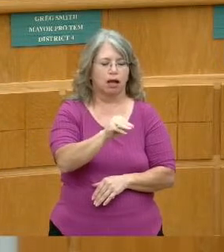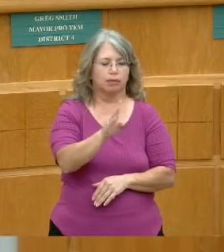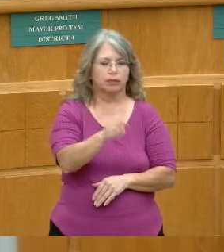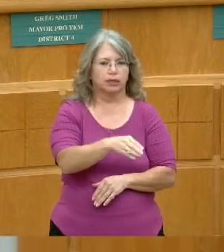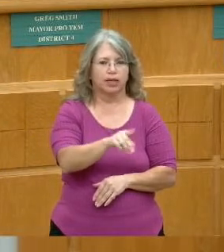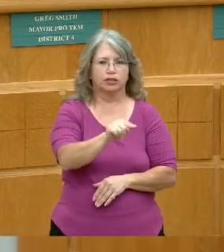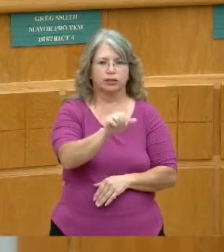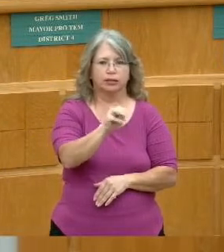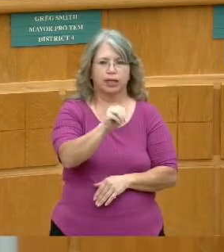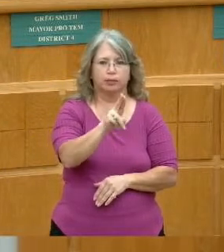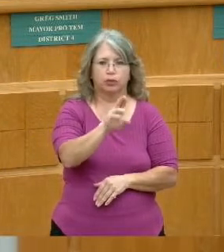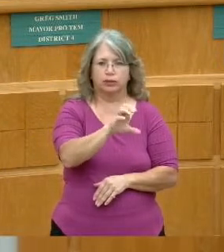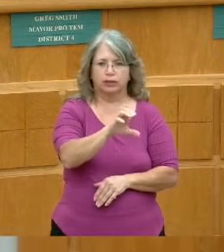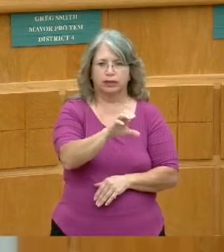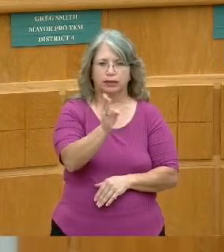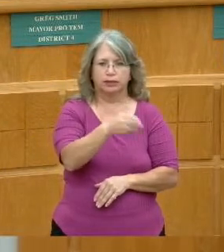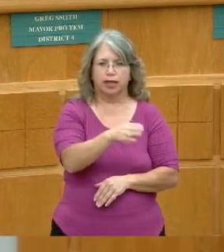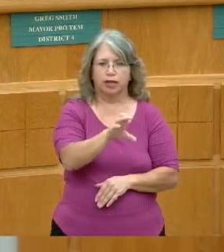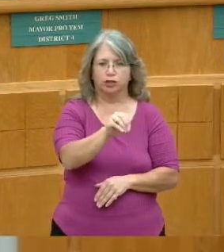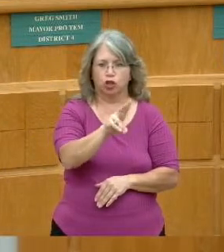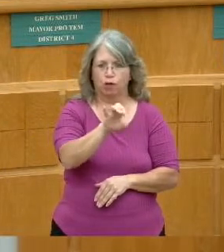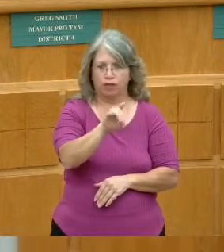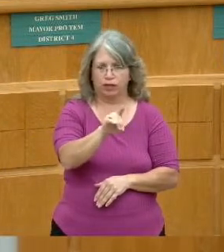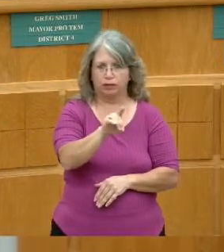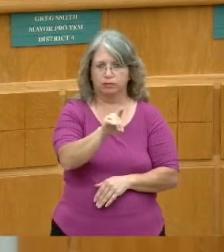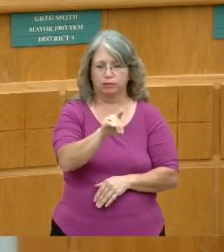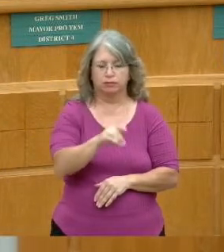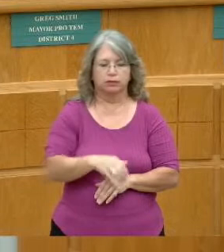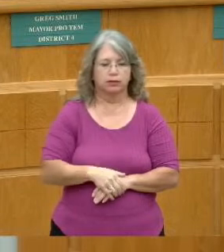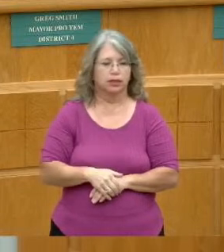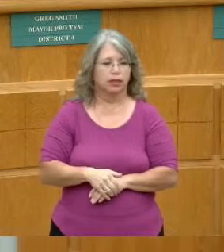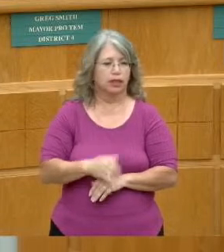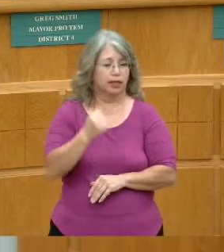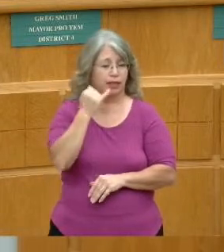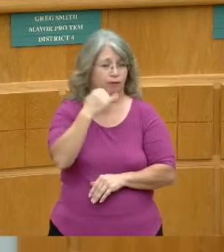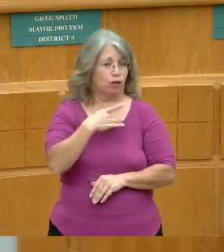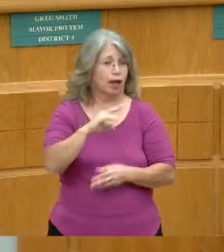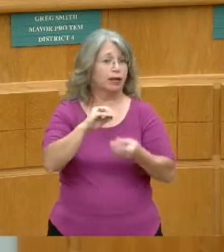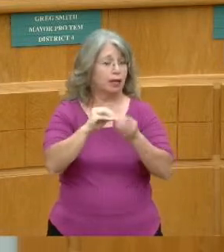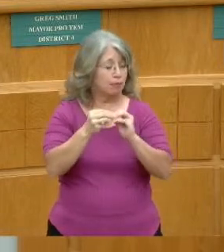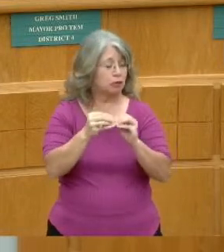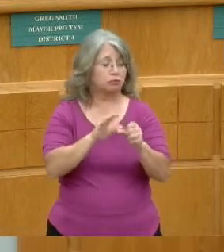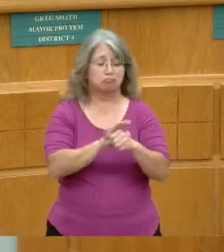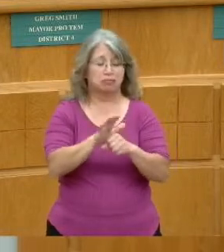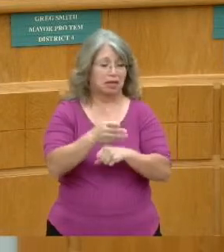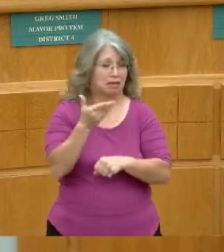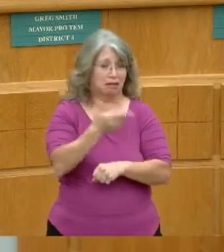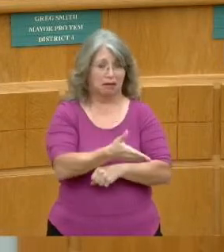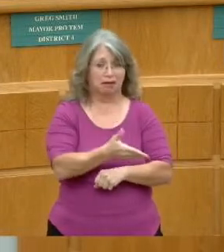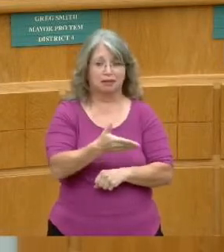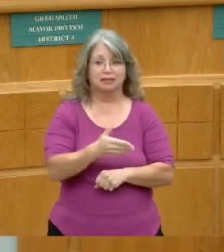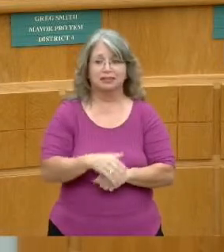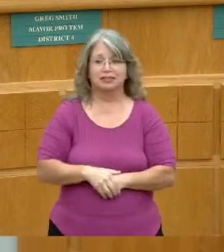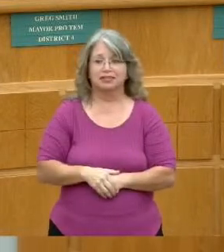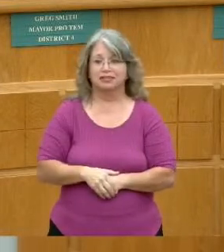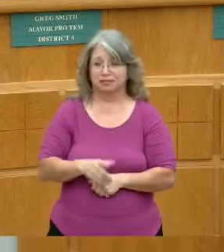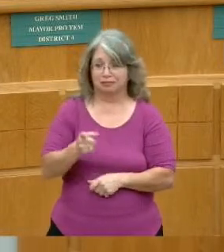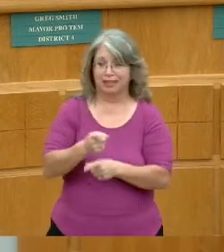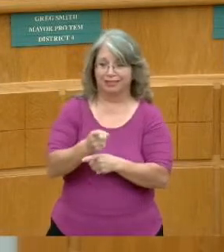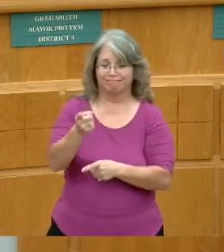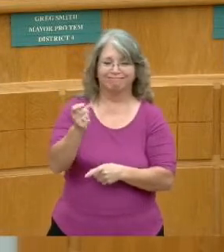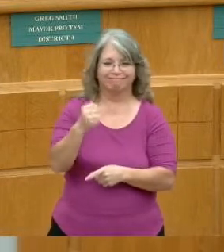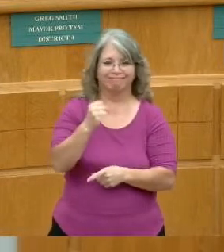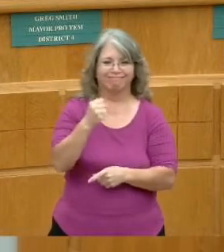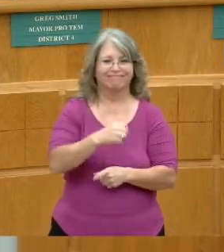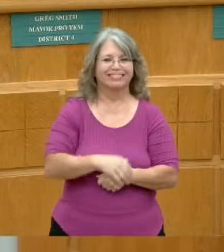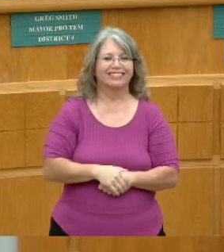tinyurl.com/TAMUCC-COVID. And you can go there, and if you like numbers, there's plenty of numbers there to see, right, Philippe? All right.